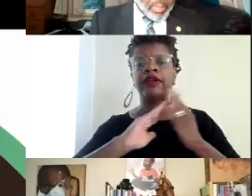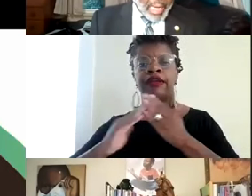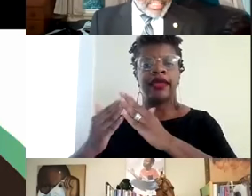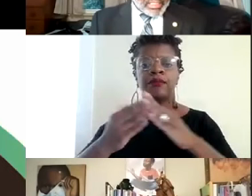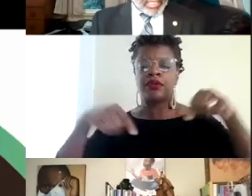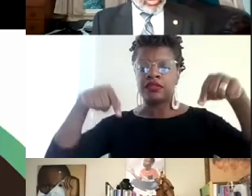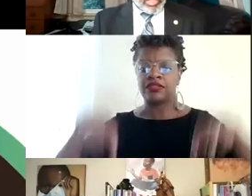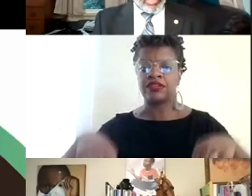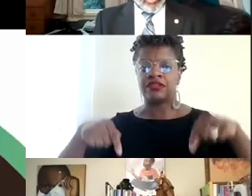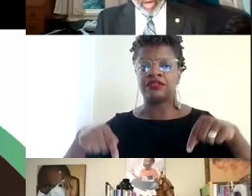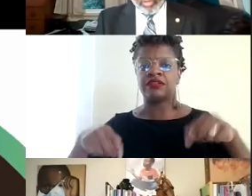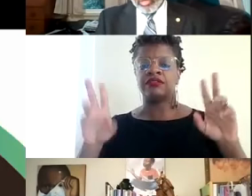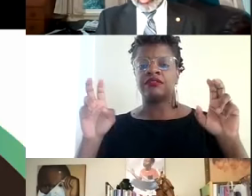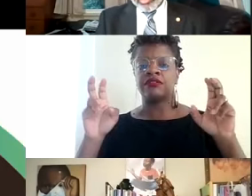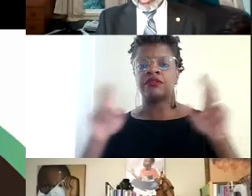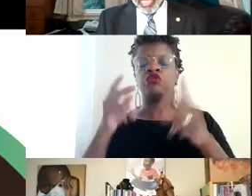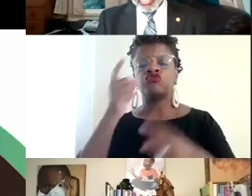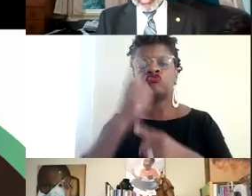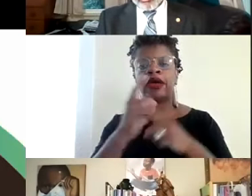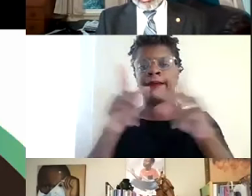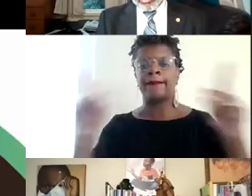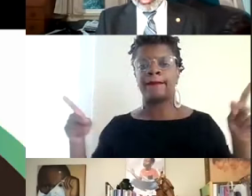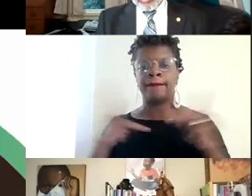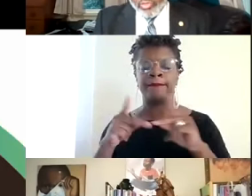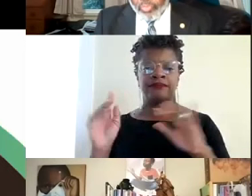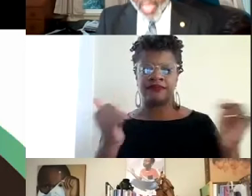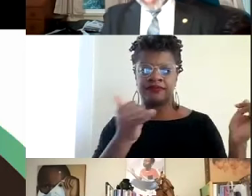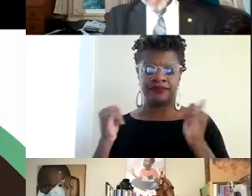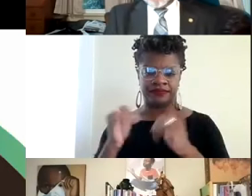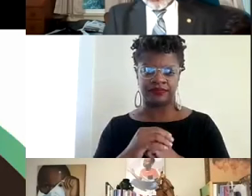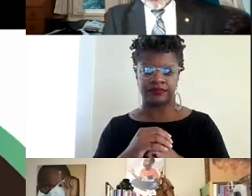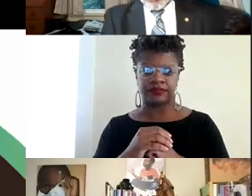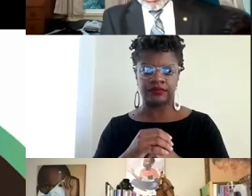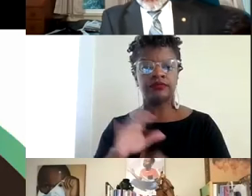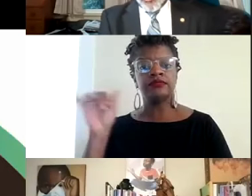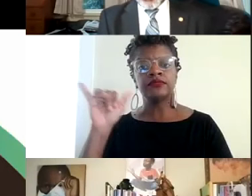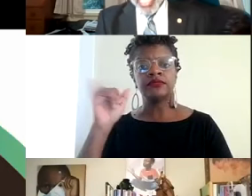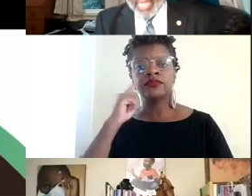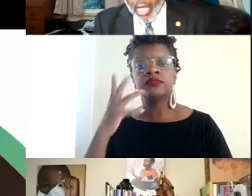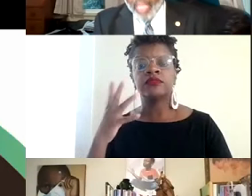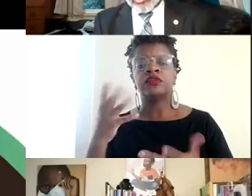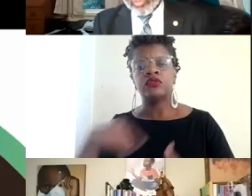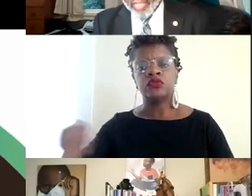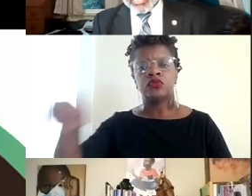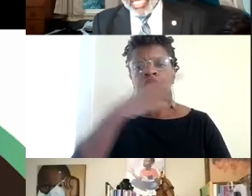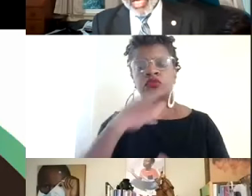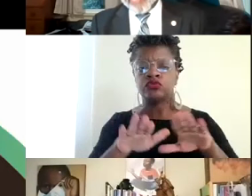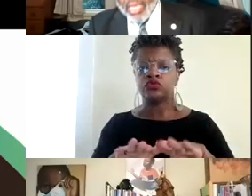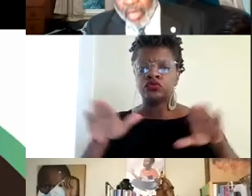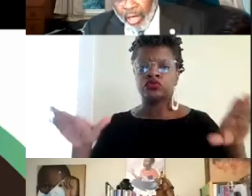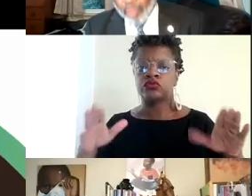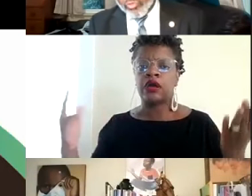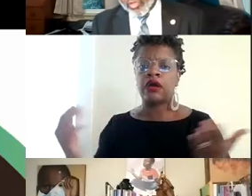right places for our children to play, to expand opportunities for an understanding